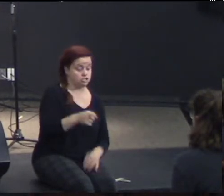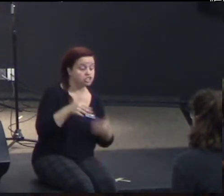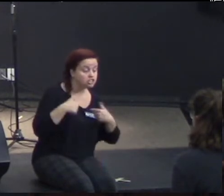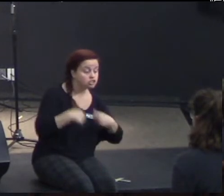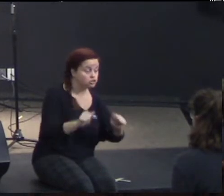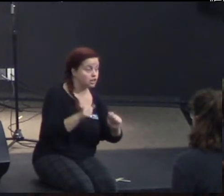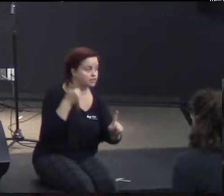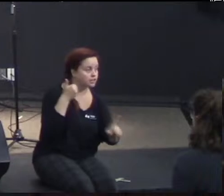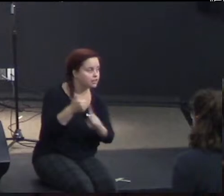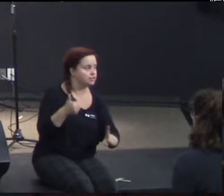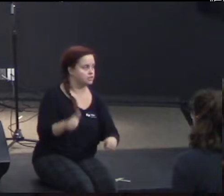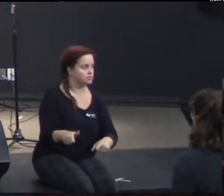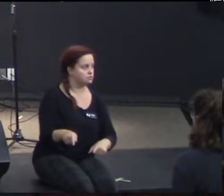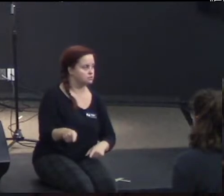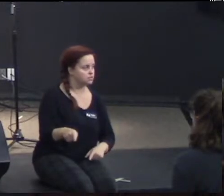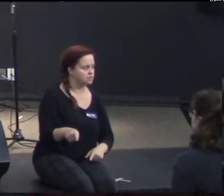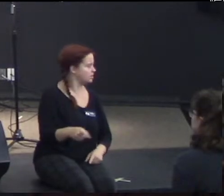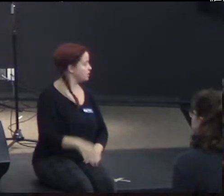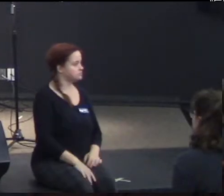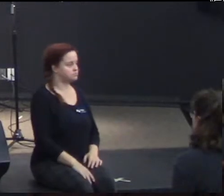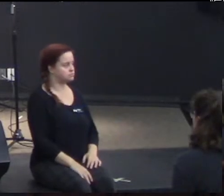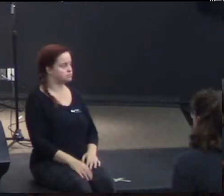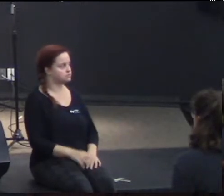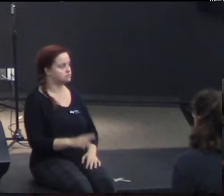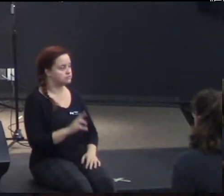And now I'm like going, "Oh, no.